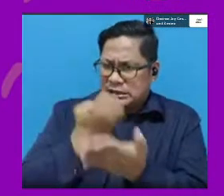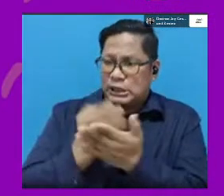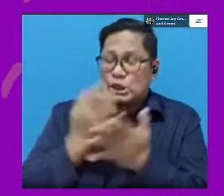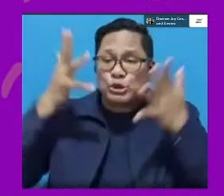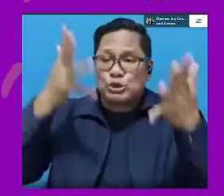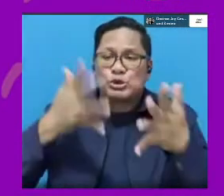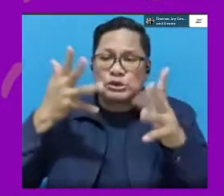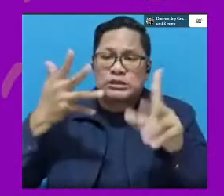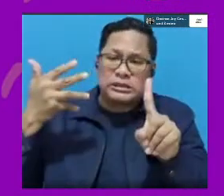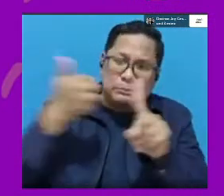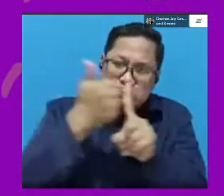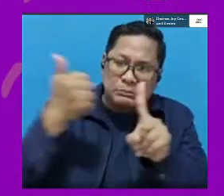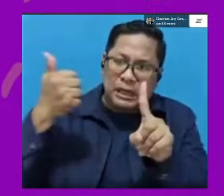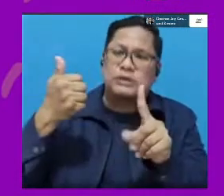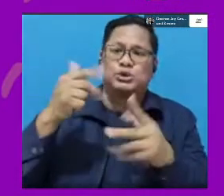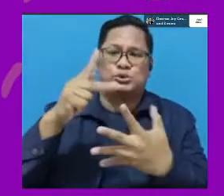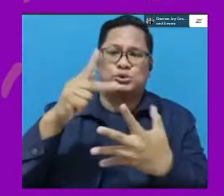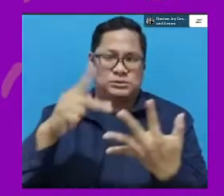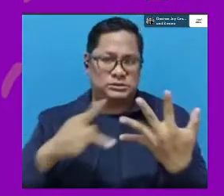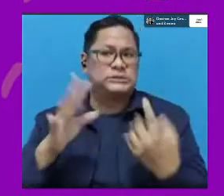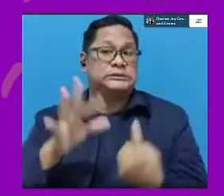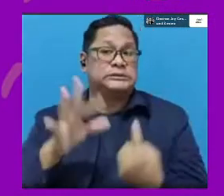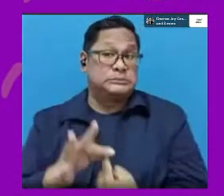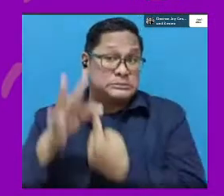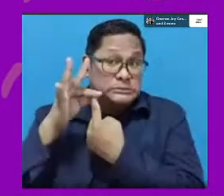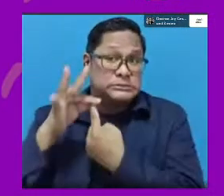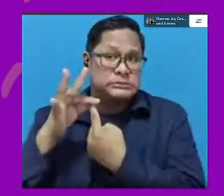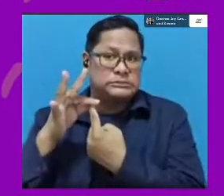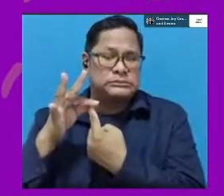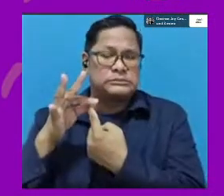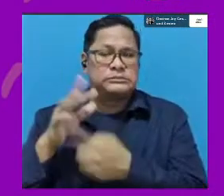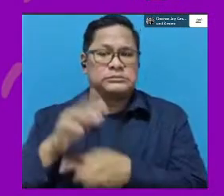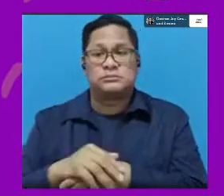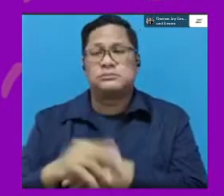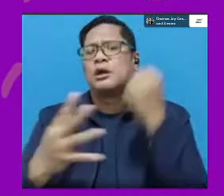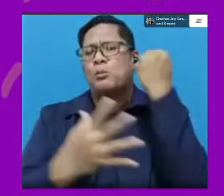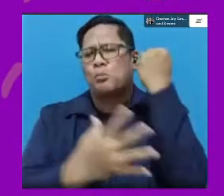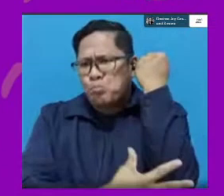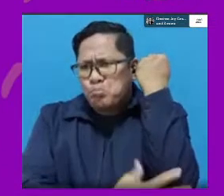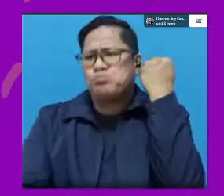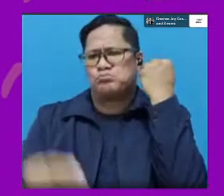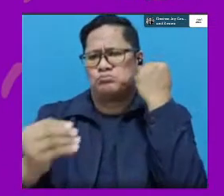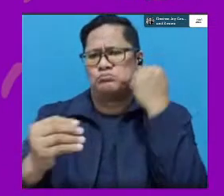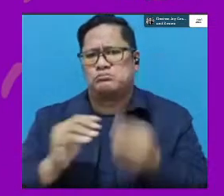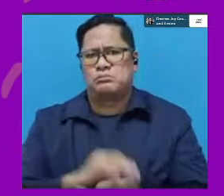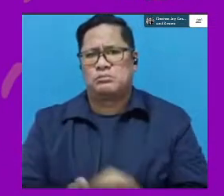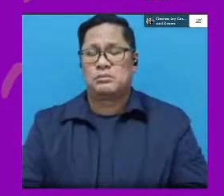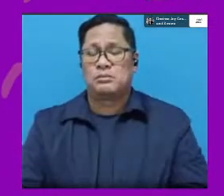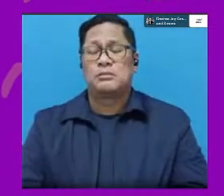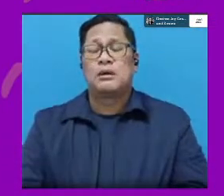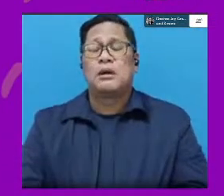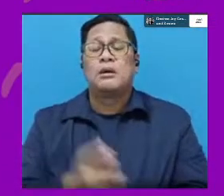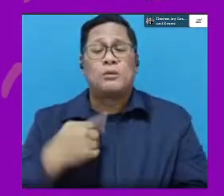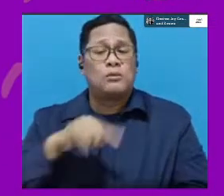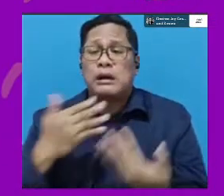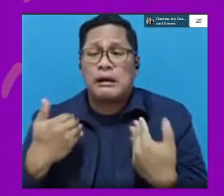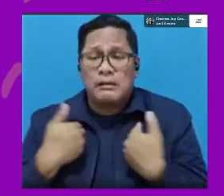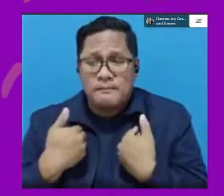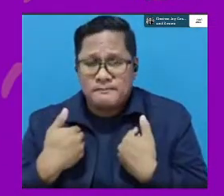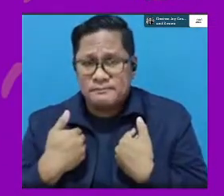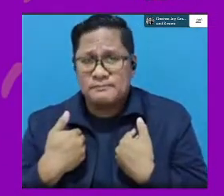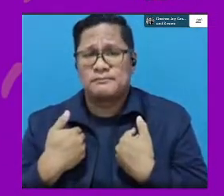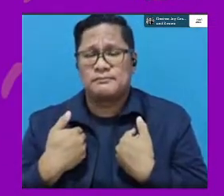on the population, especially the poor. We